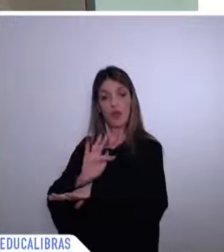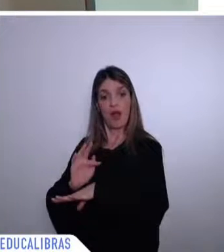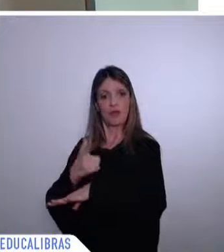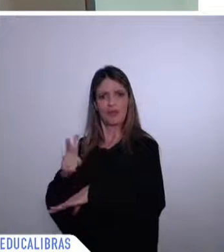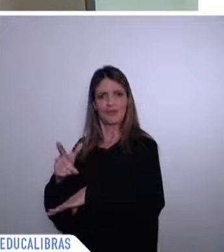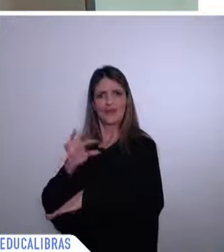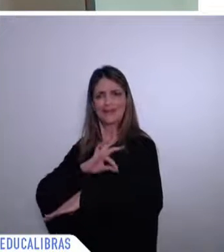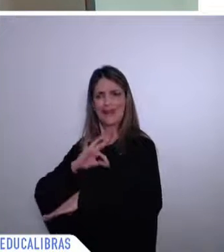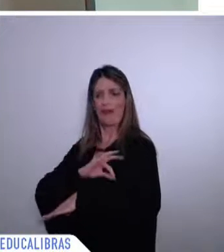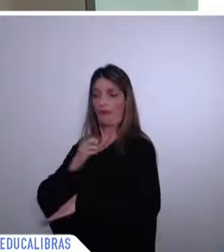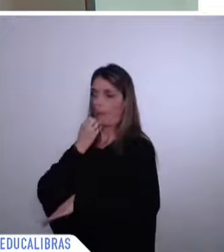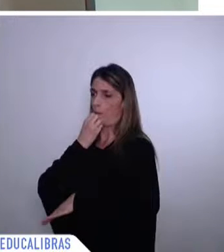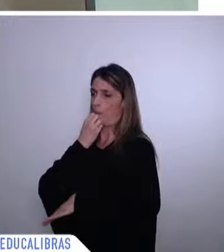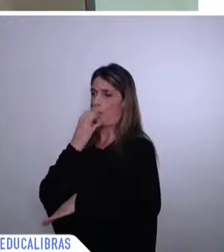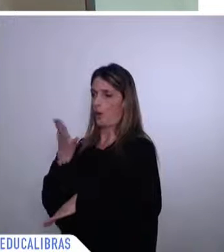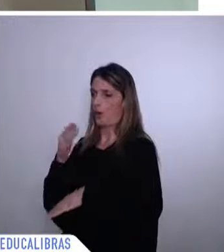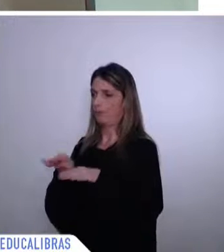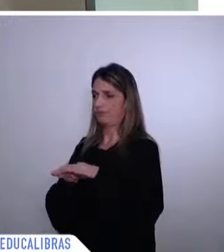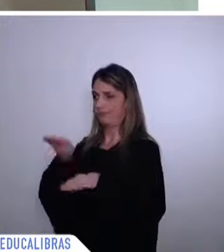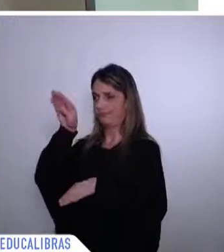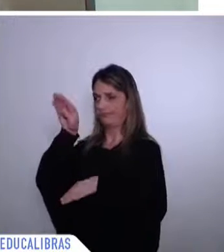part of their minimum.